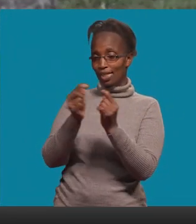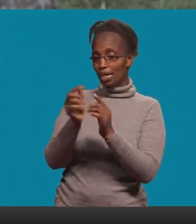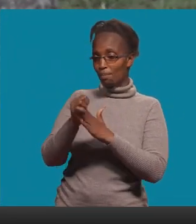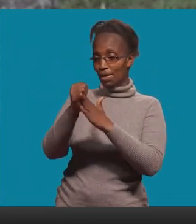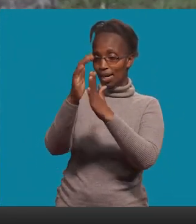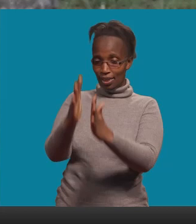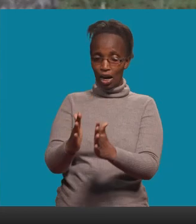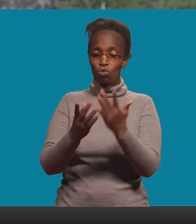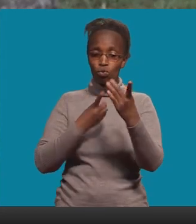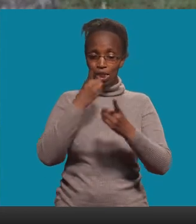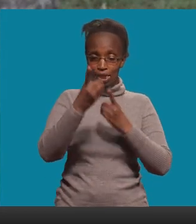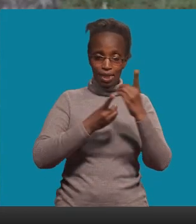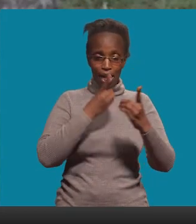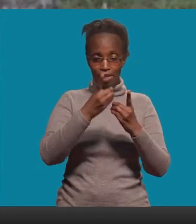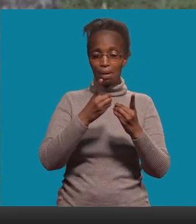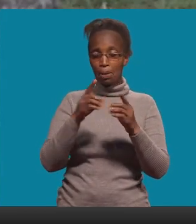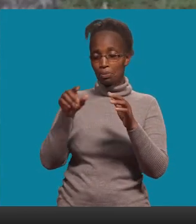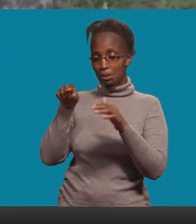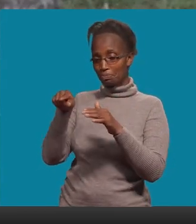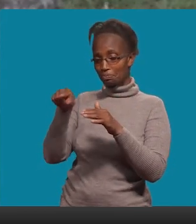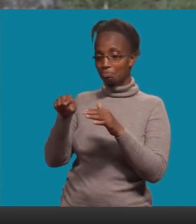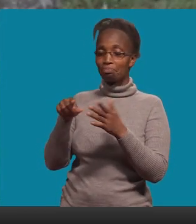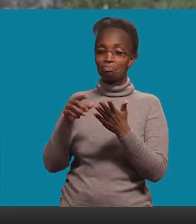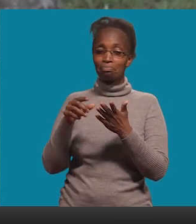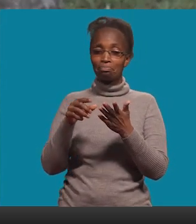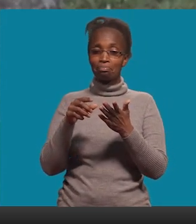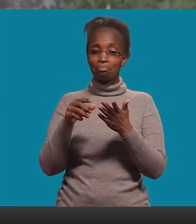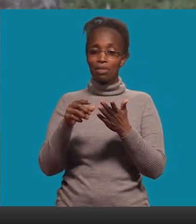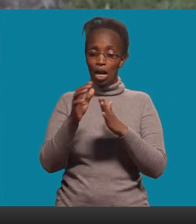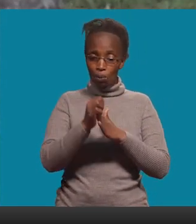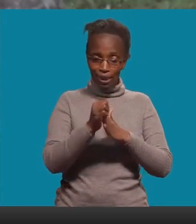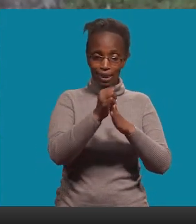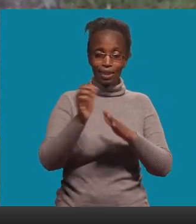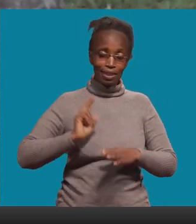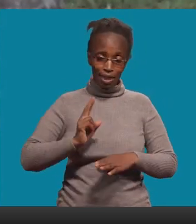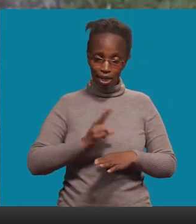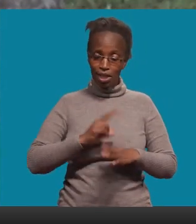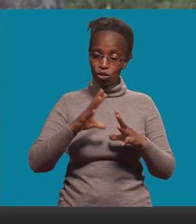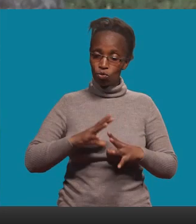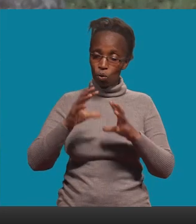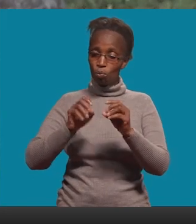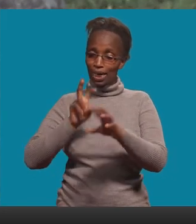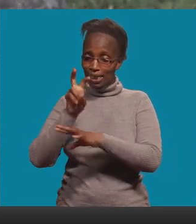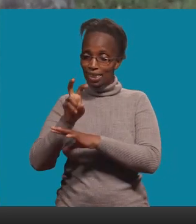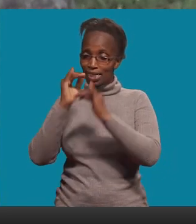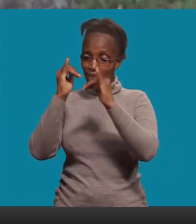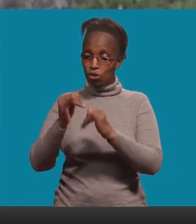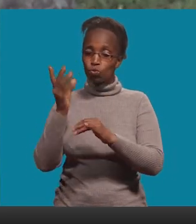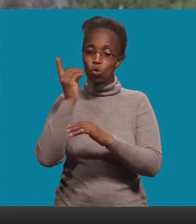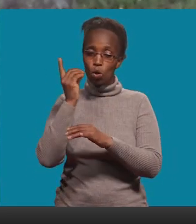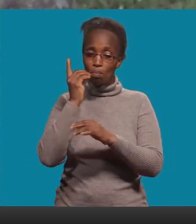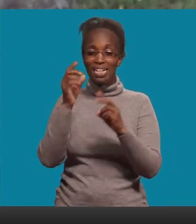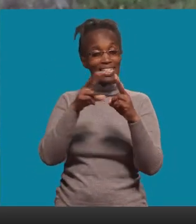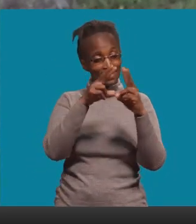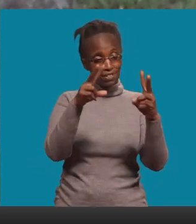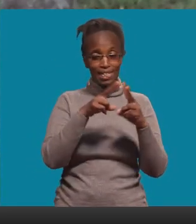leader is going to talk about it because that's her favorite program. She launches them, she takes us around to go and launch these dormitories.